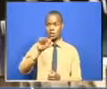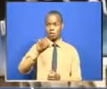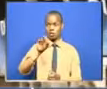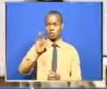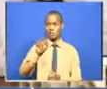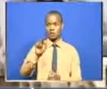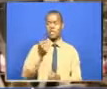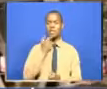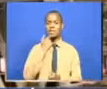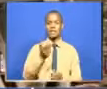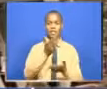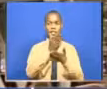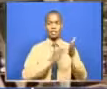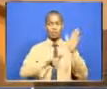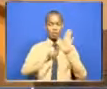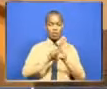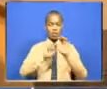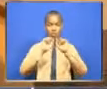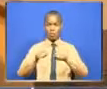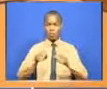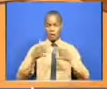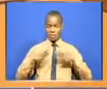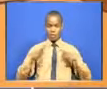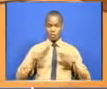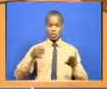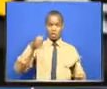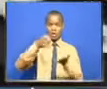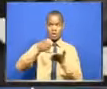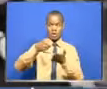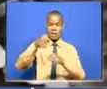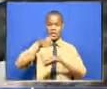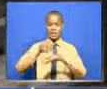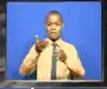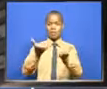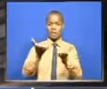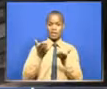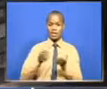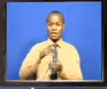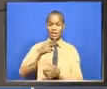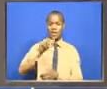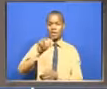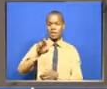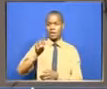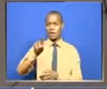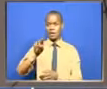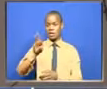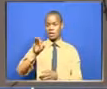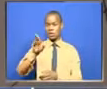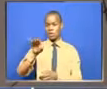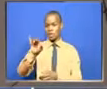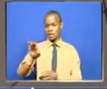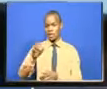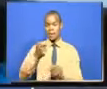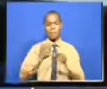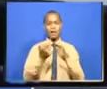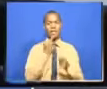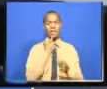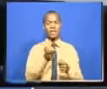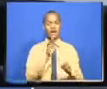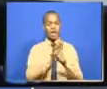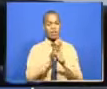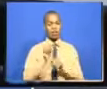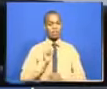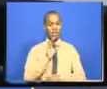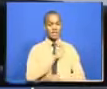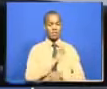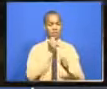to require an in-person presence, such as those needing access to hardware, the firm added. But many staff will also be able to